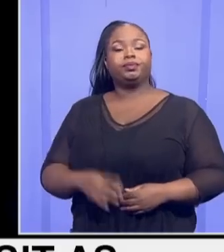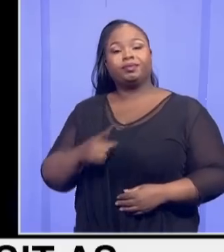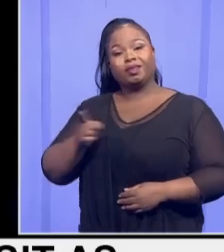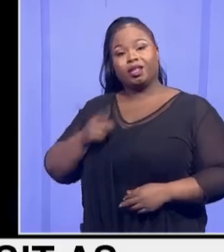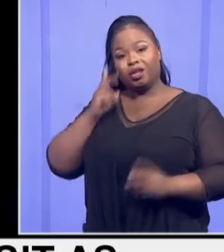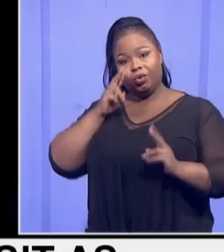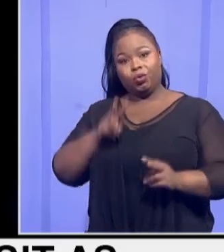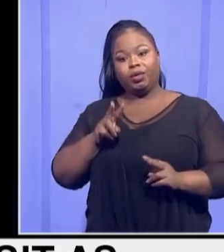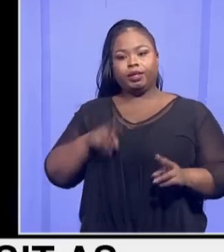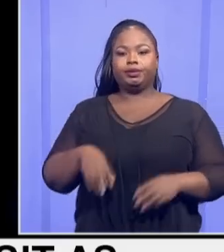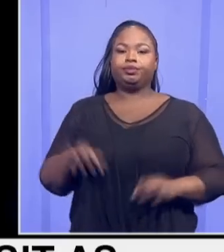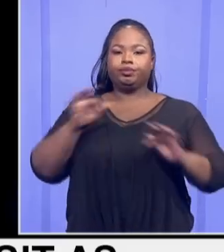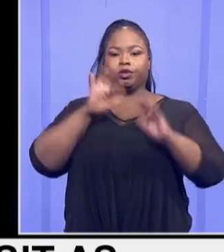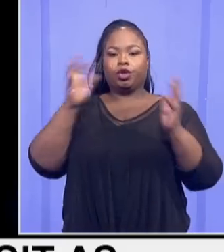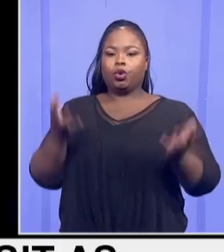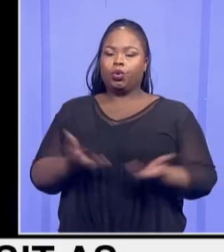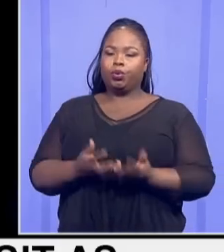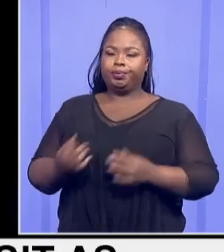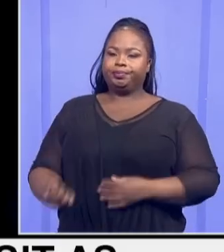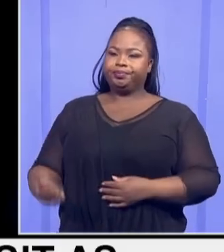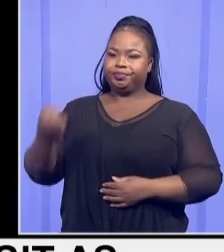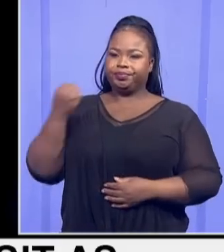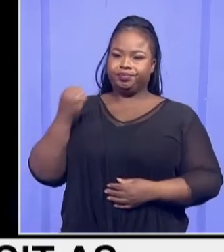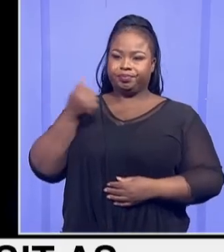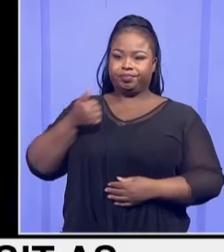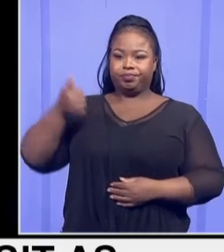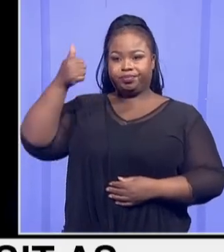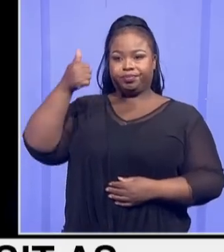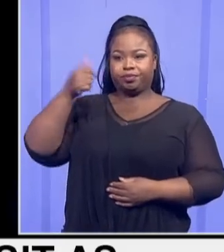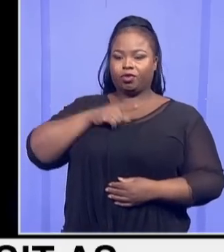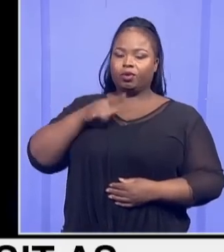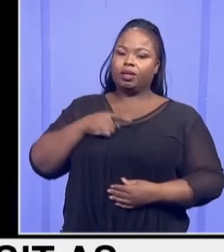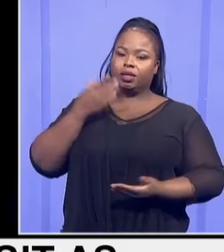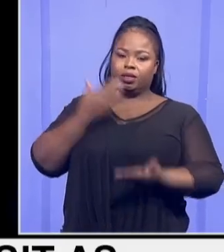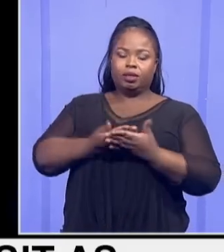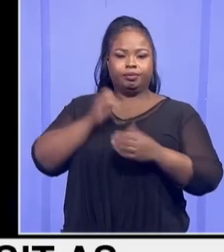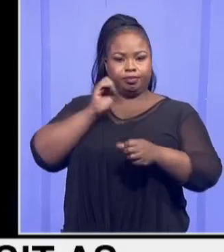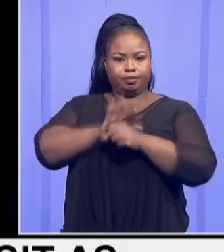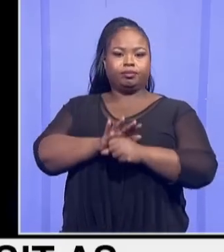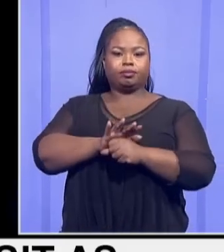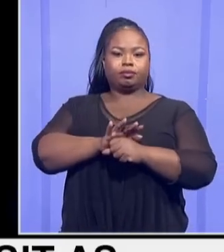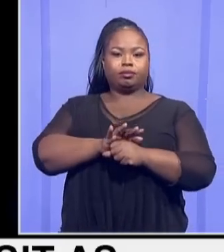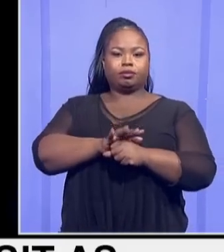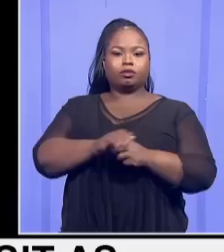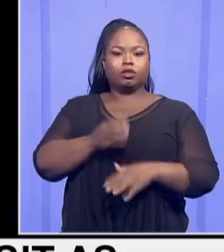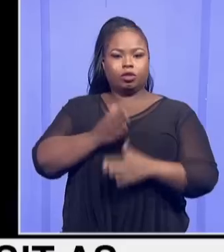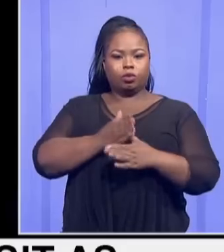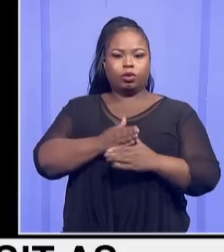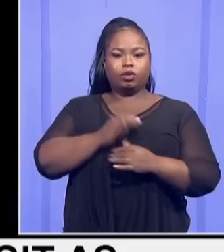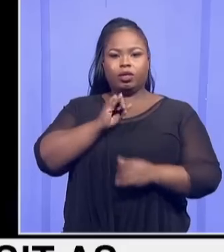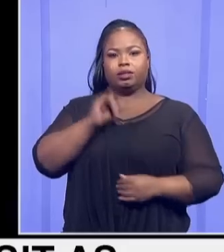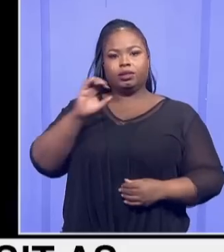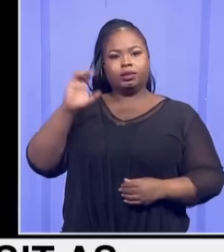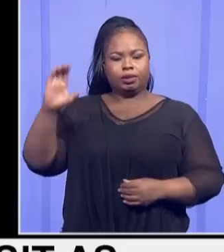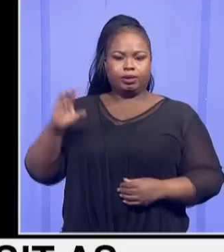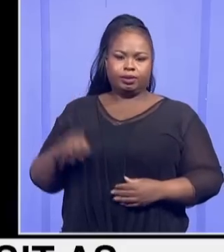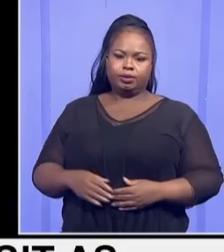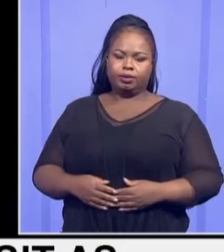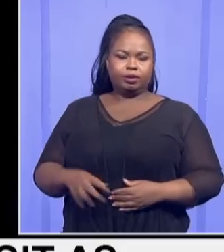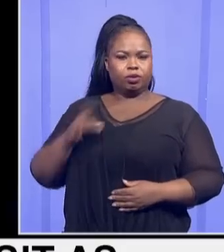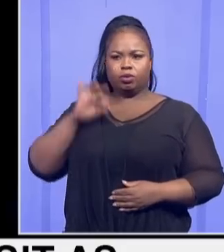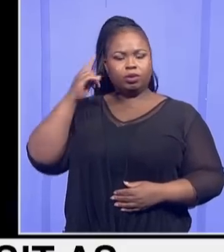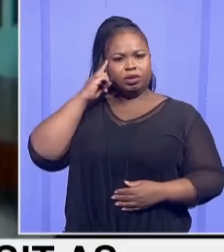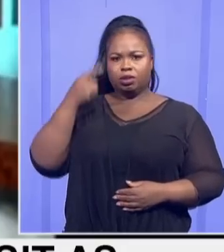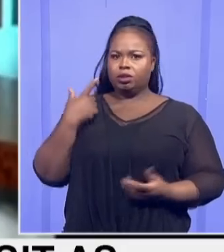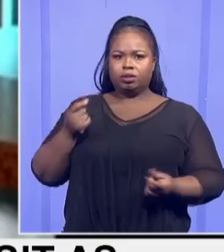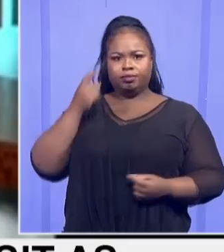the global power forces which would impact upon the workings of the ICC. I don't think they took